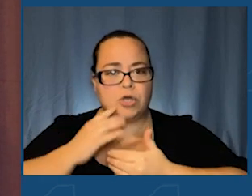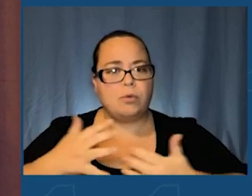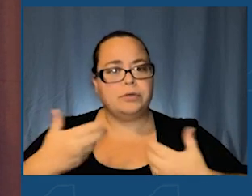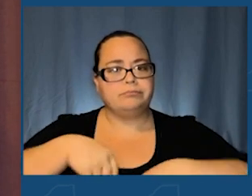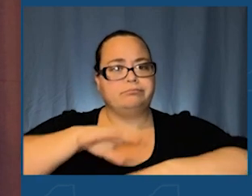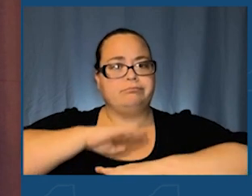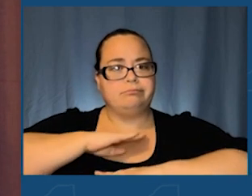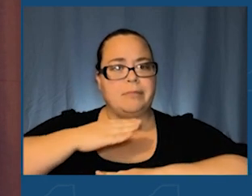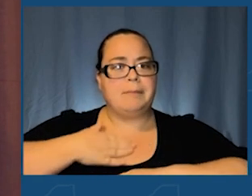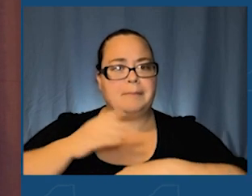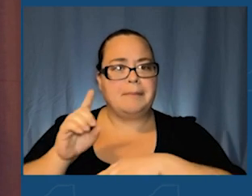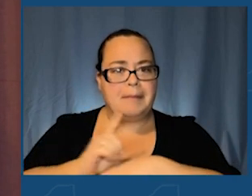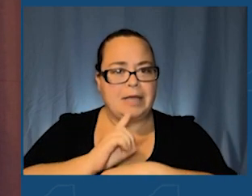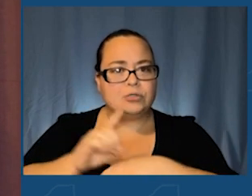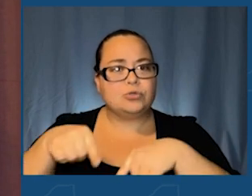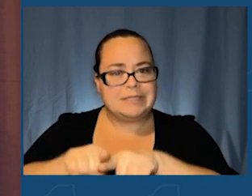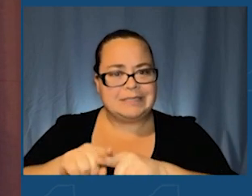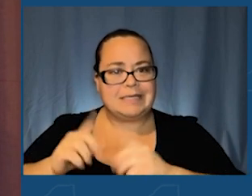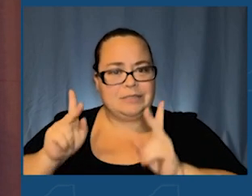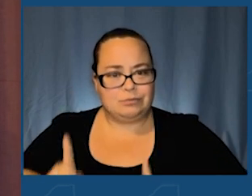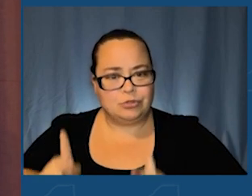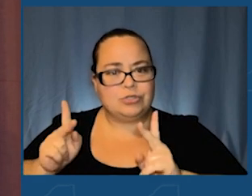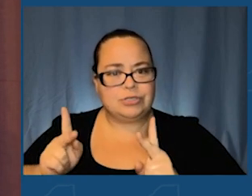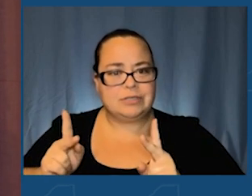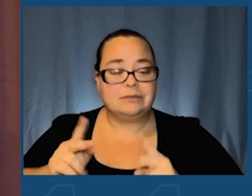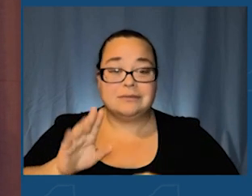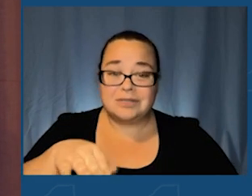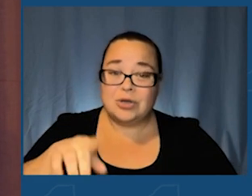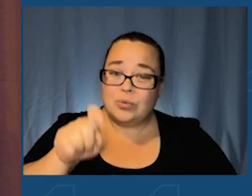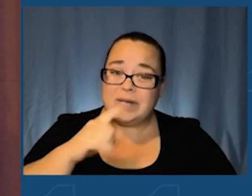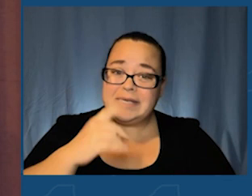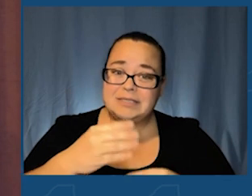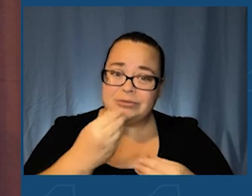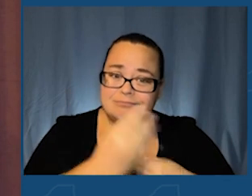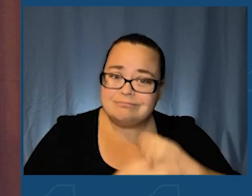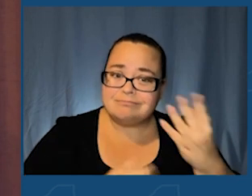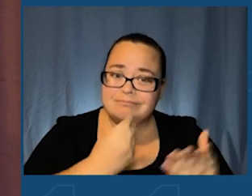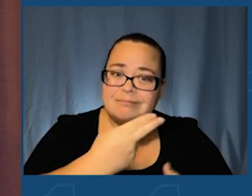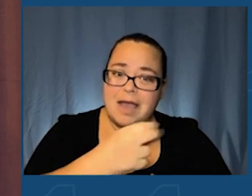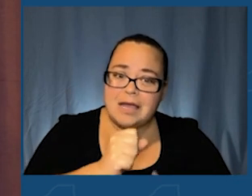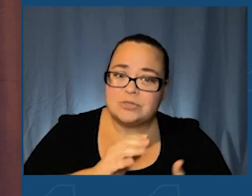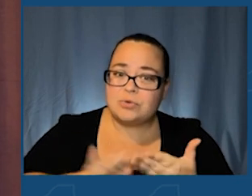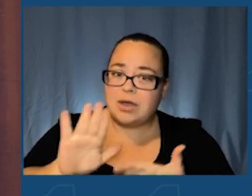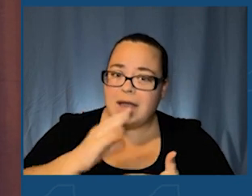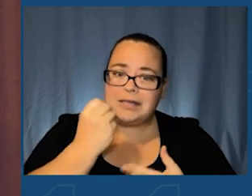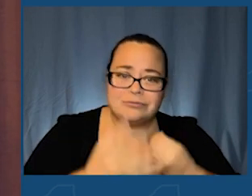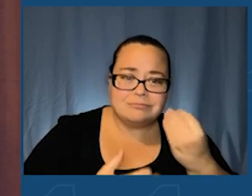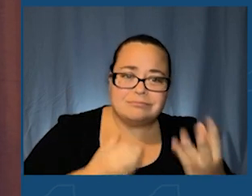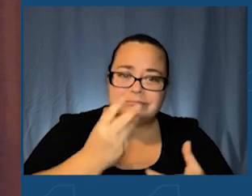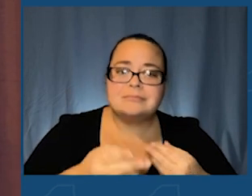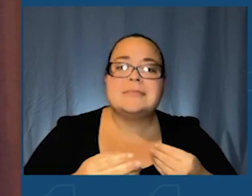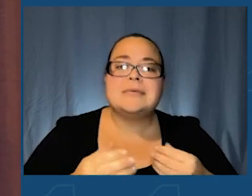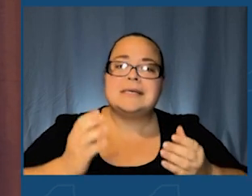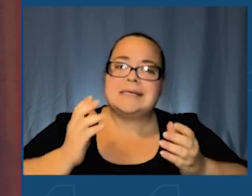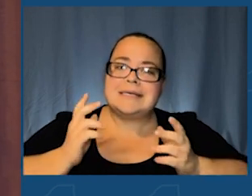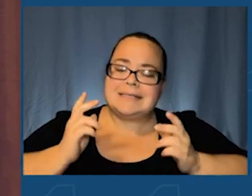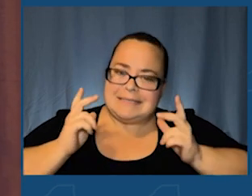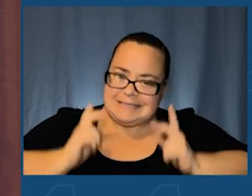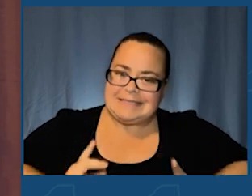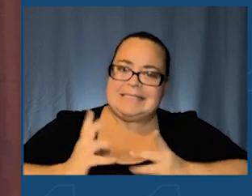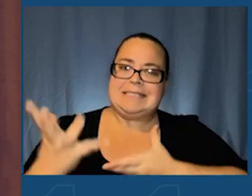enough. And I think we need to do more in high schools and in colleges and talk about citizen engagement and participation. What is our